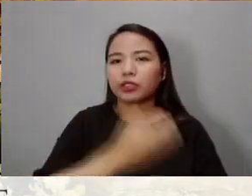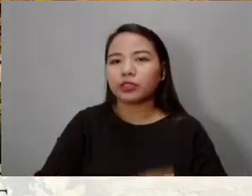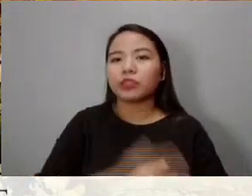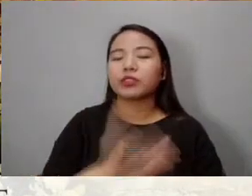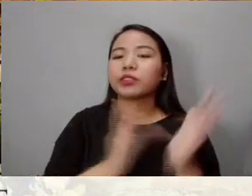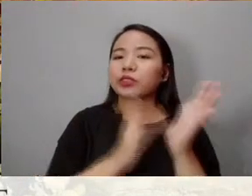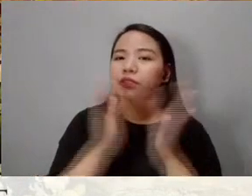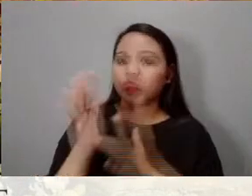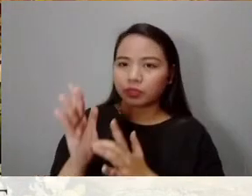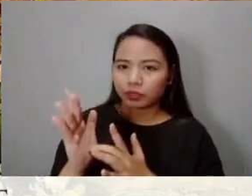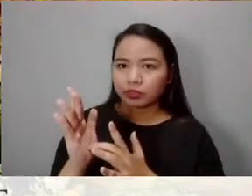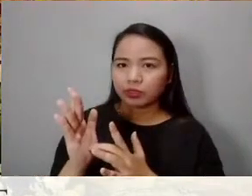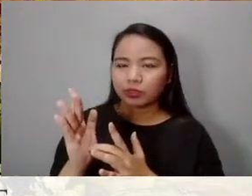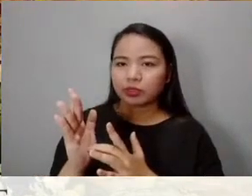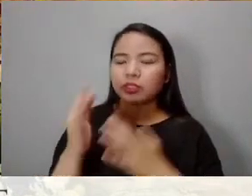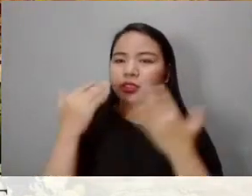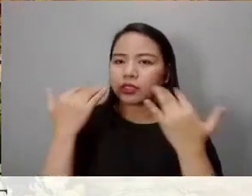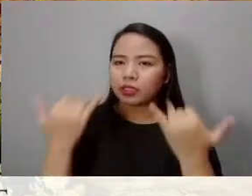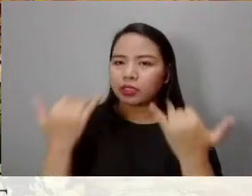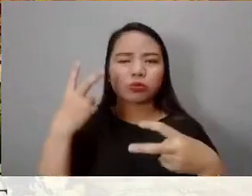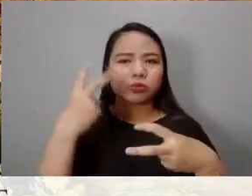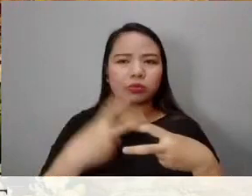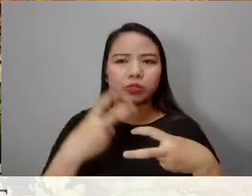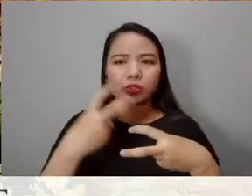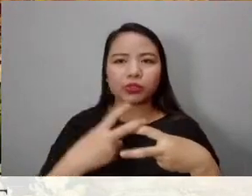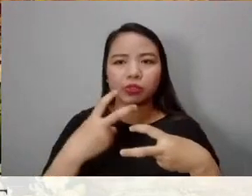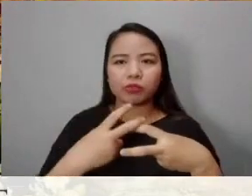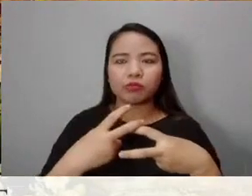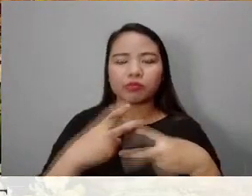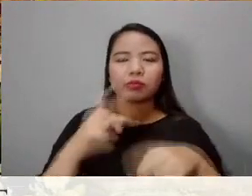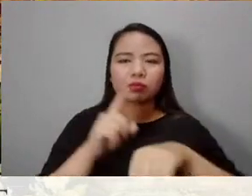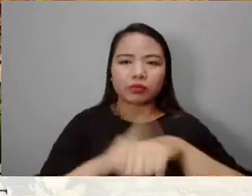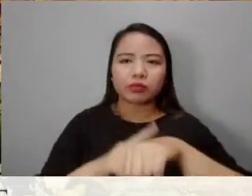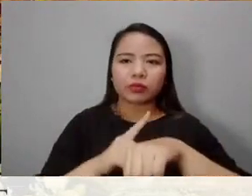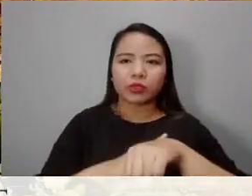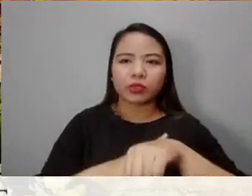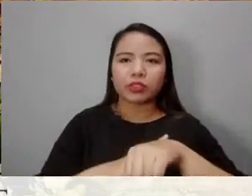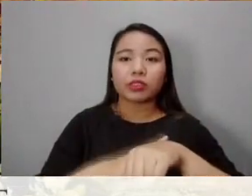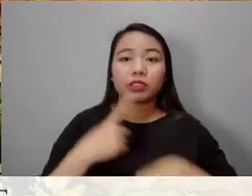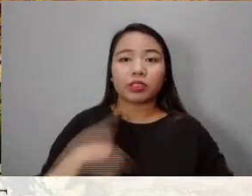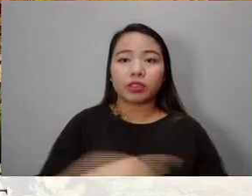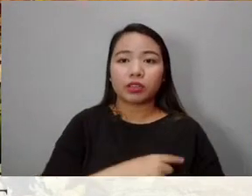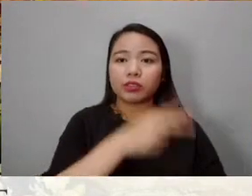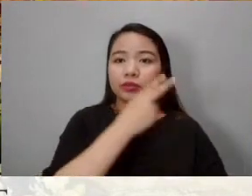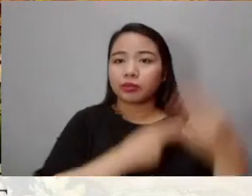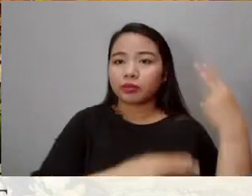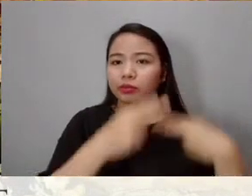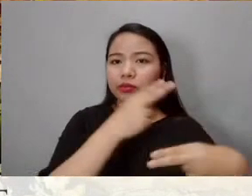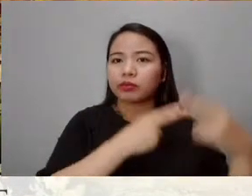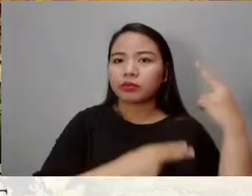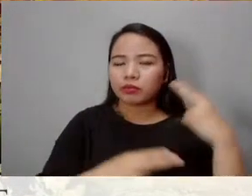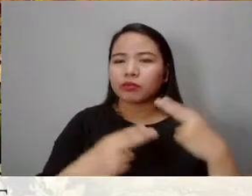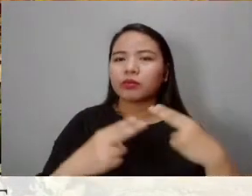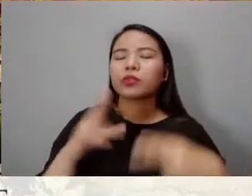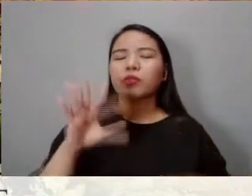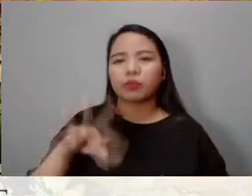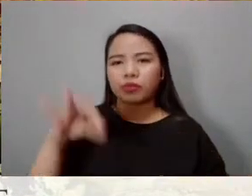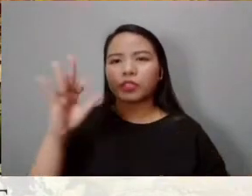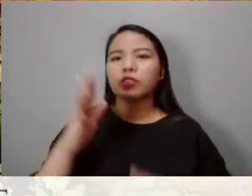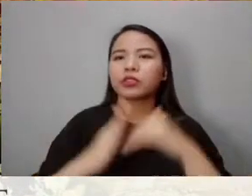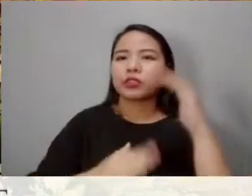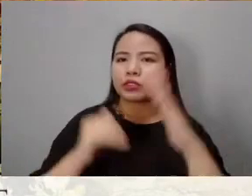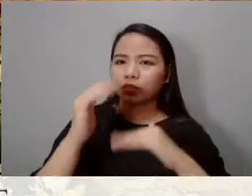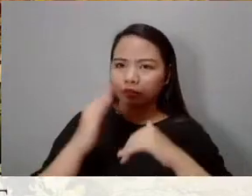these difficult and trying times of our history, I find consolation in my Lectio